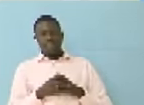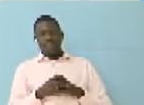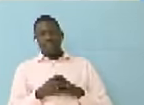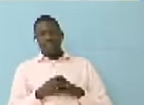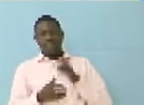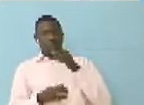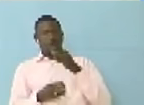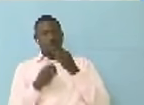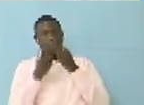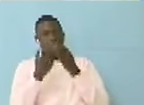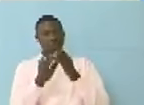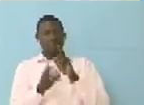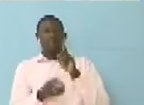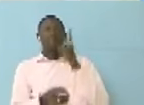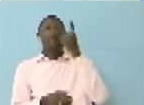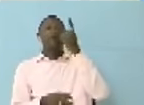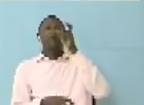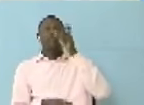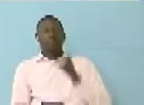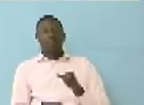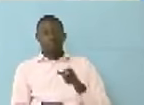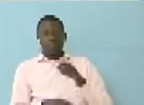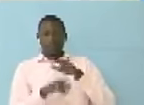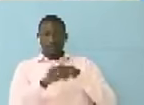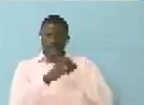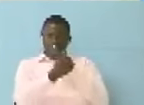you said the first person arrested